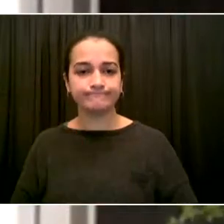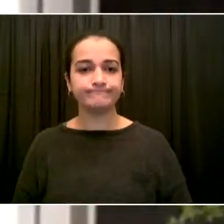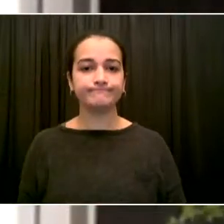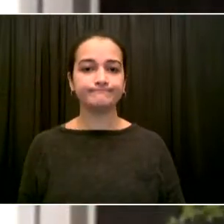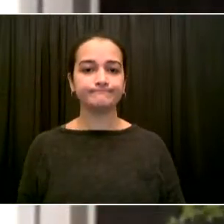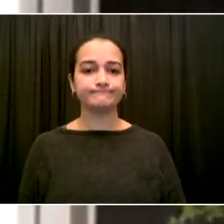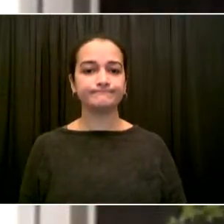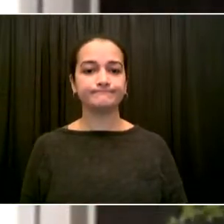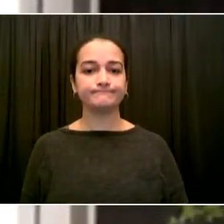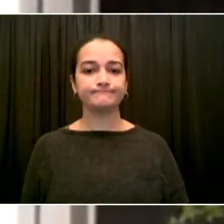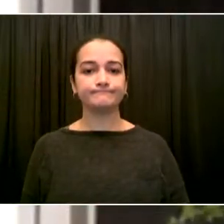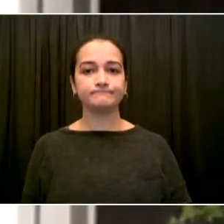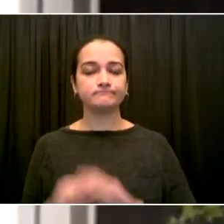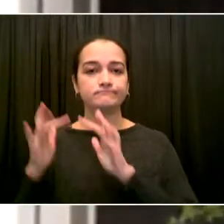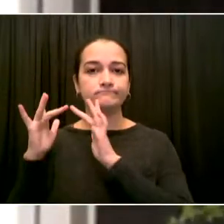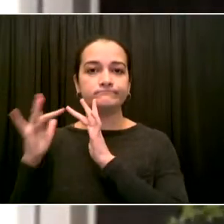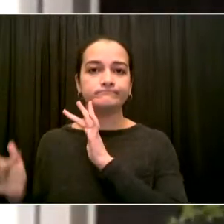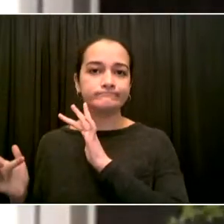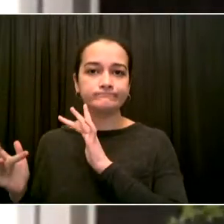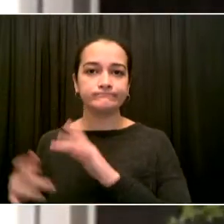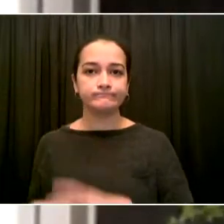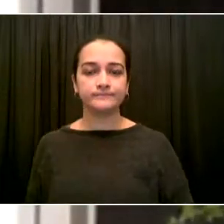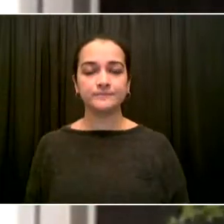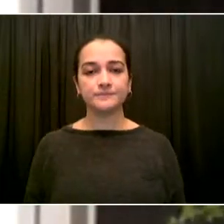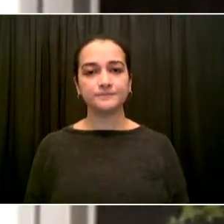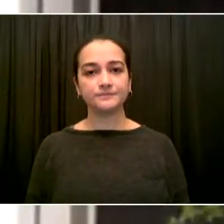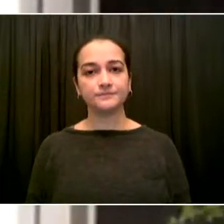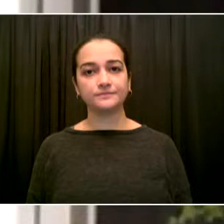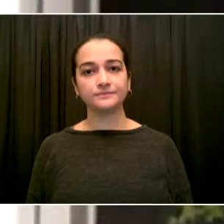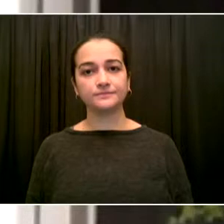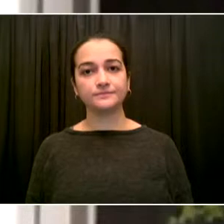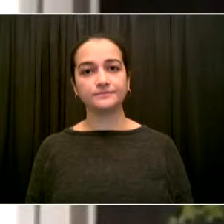All right, let's see if we can. Yeah, can we do anything?